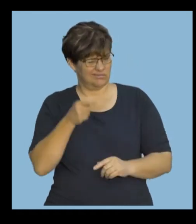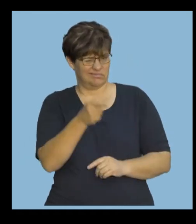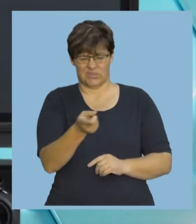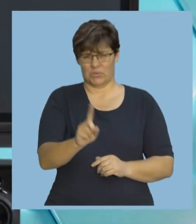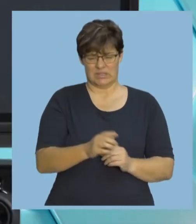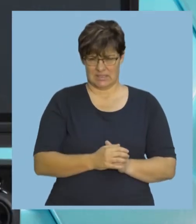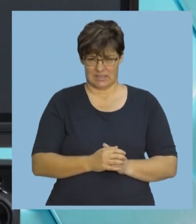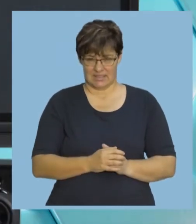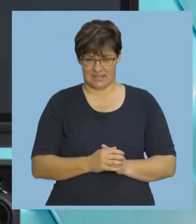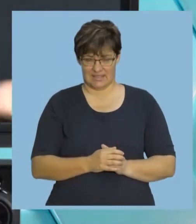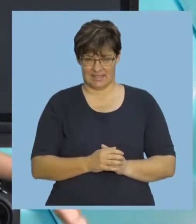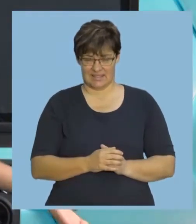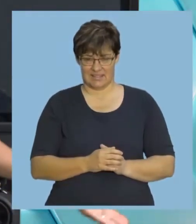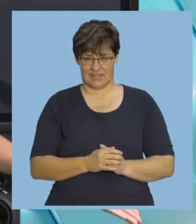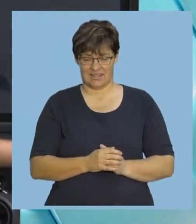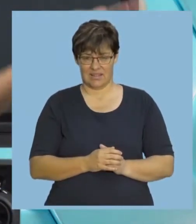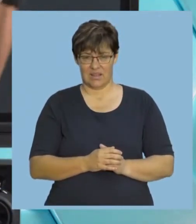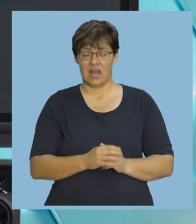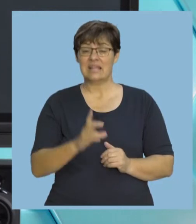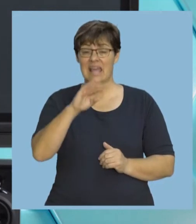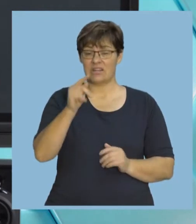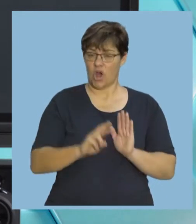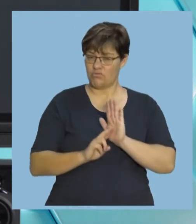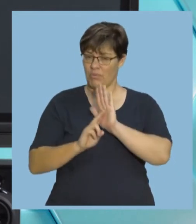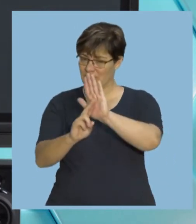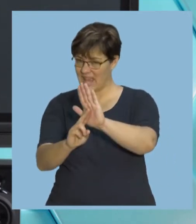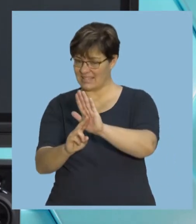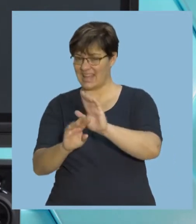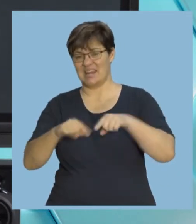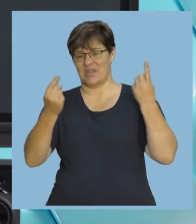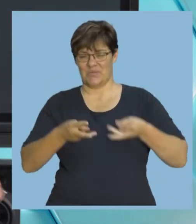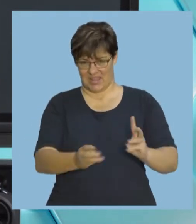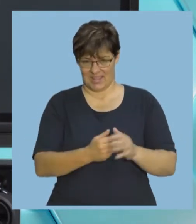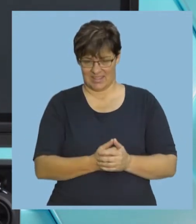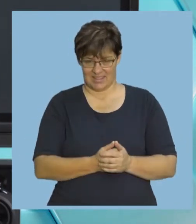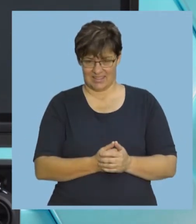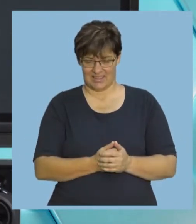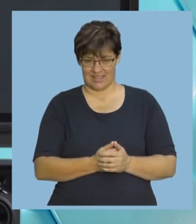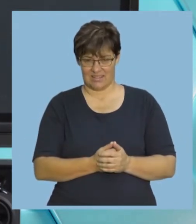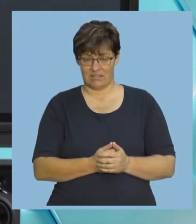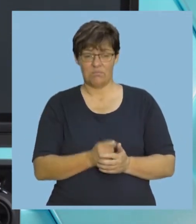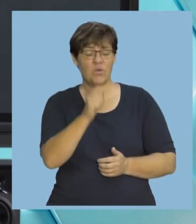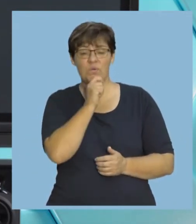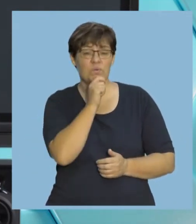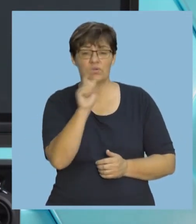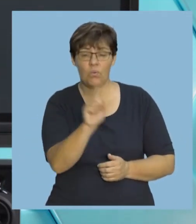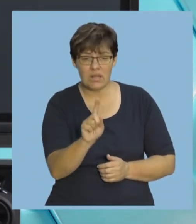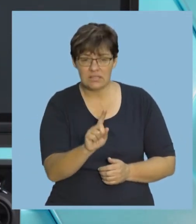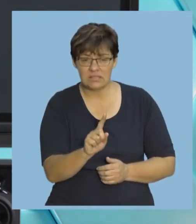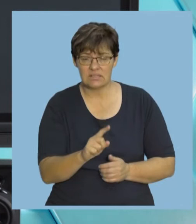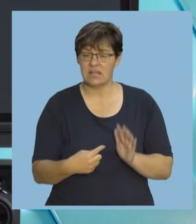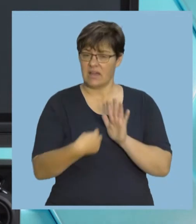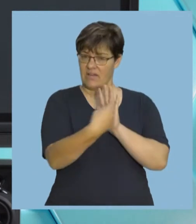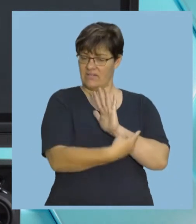So the box and whisker plot is another way of representing data, but representing